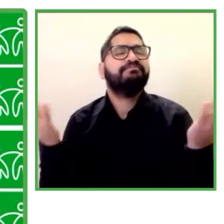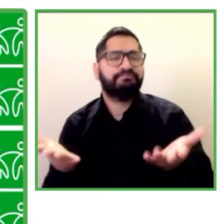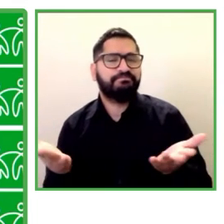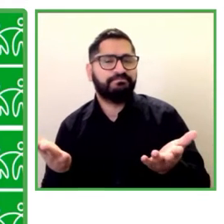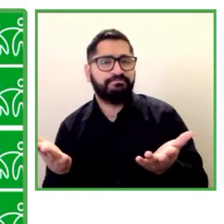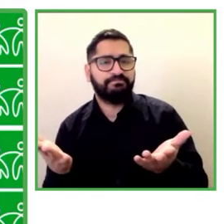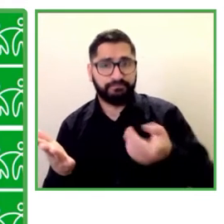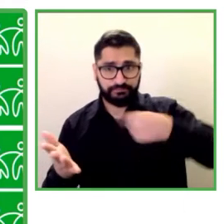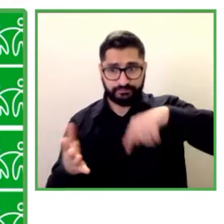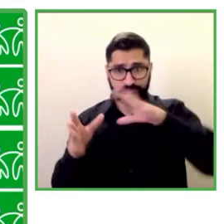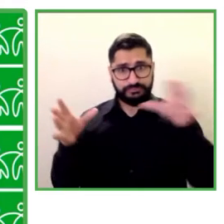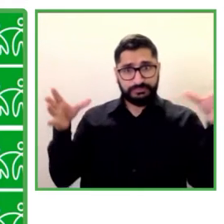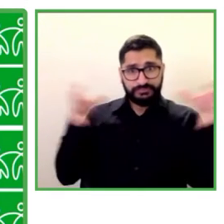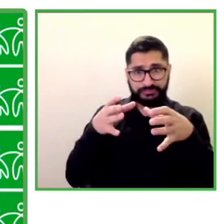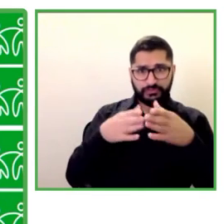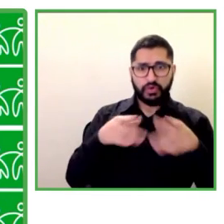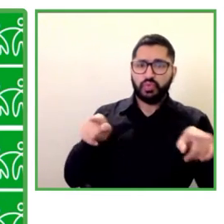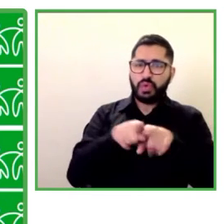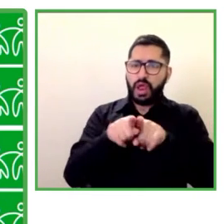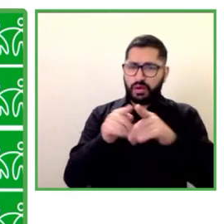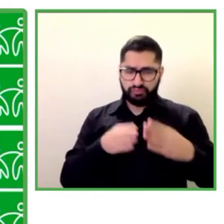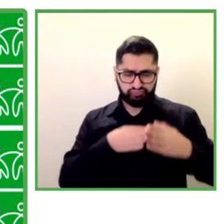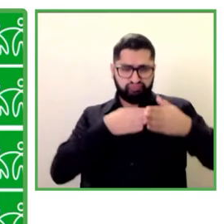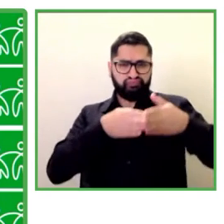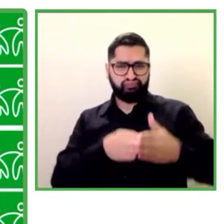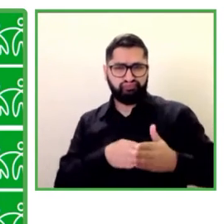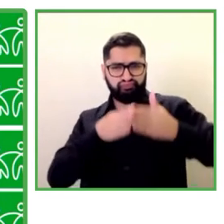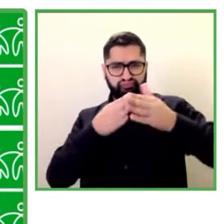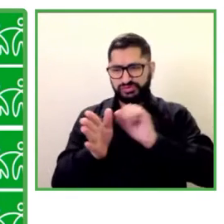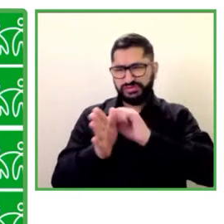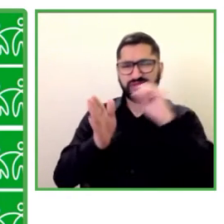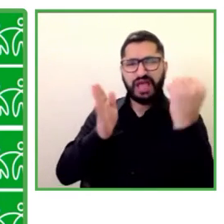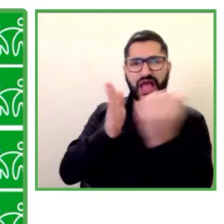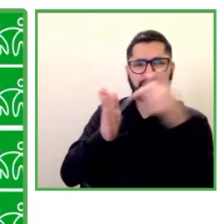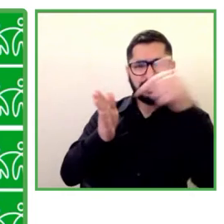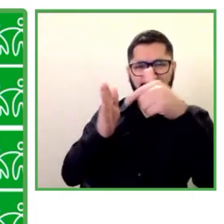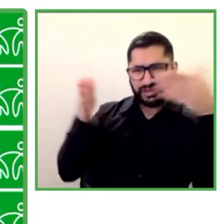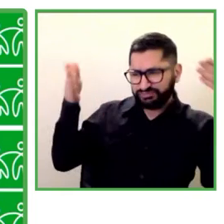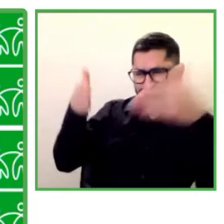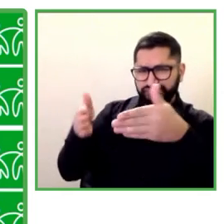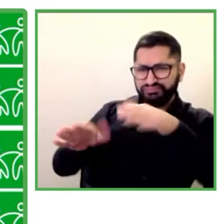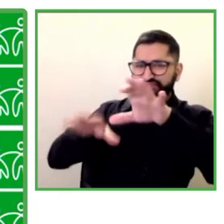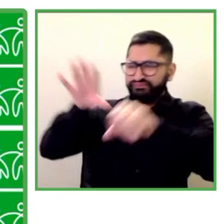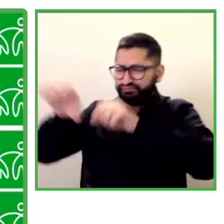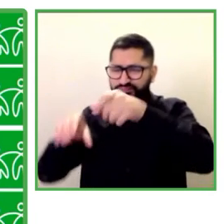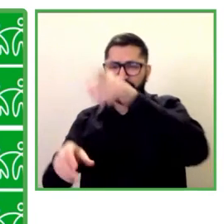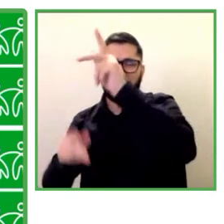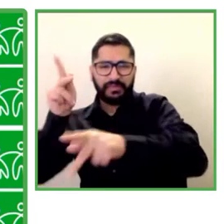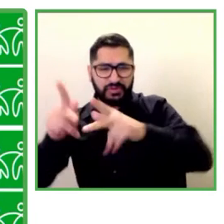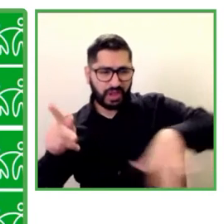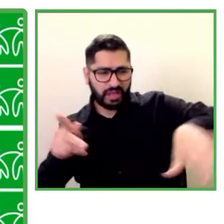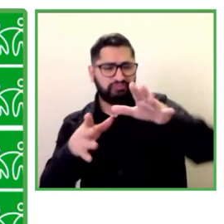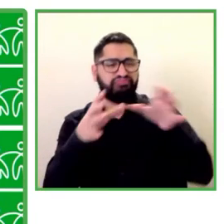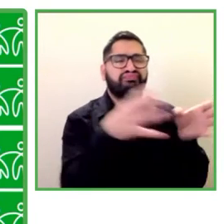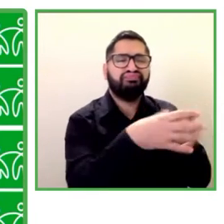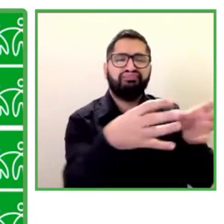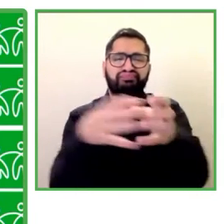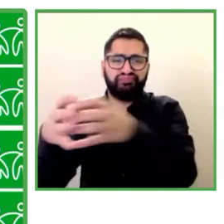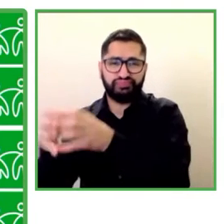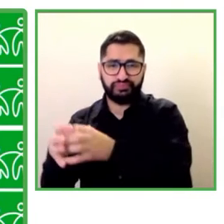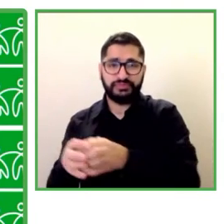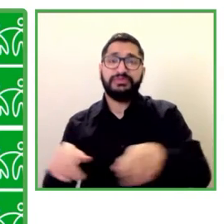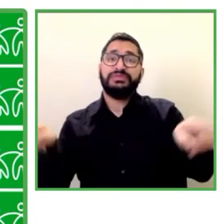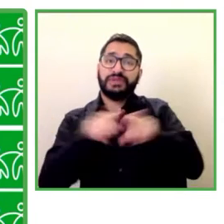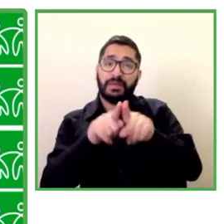including these people. This is a program of company development that involves the three sectors, and in